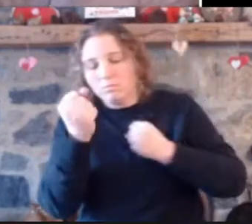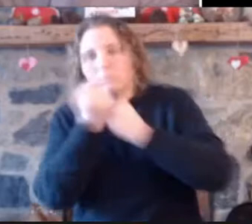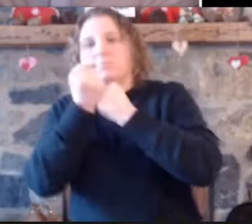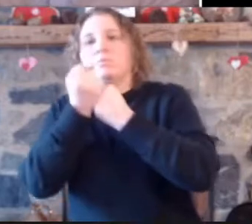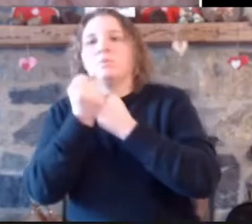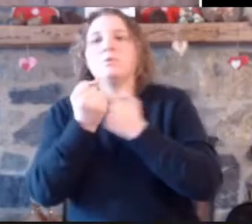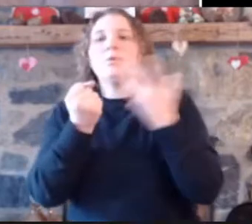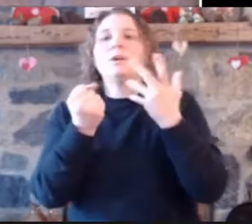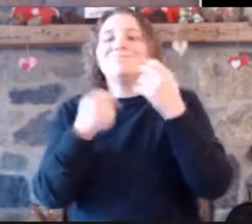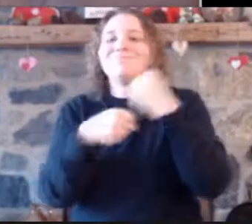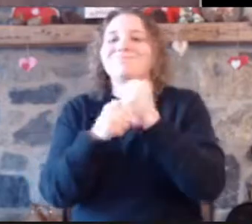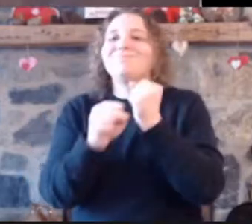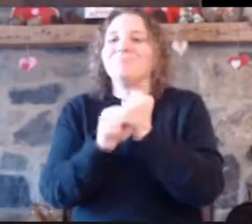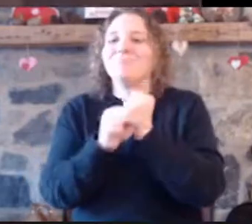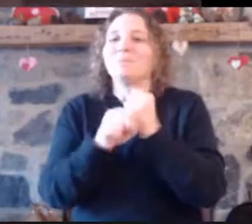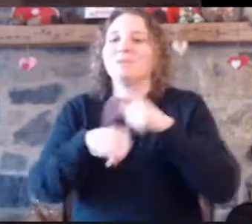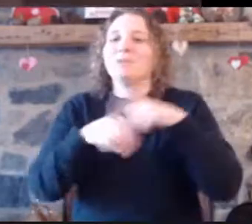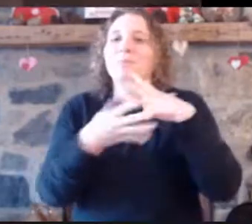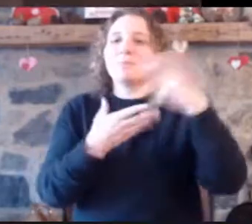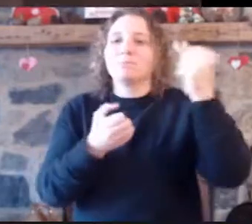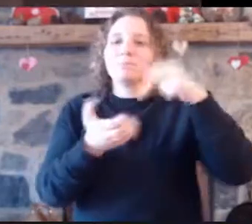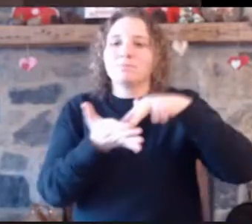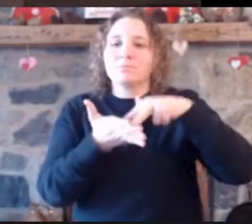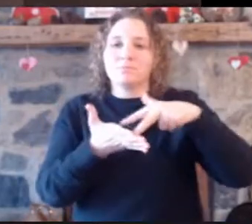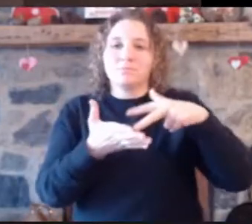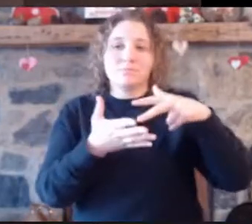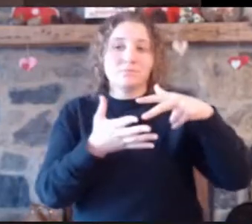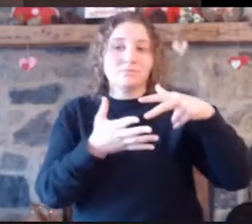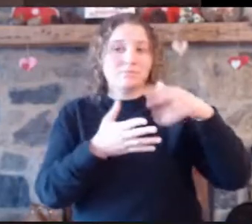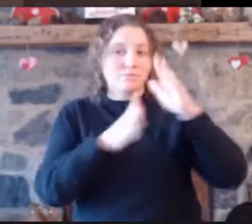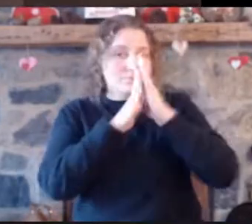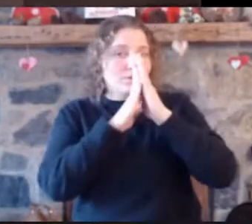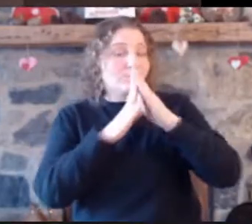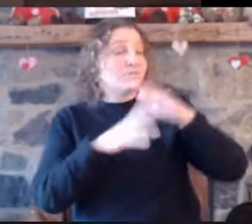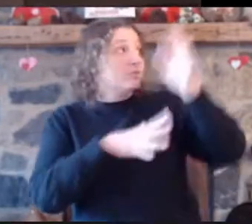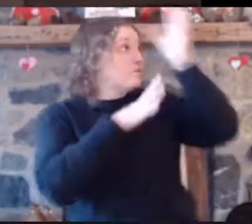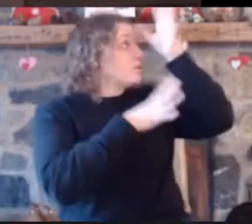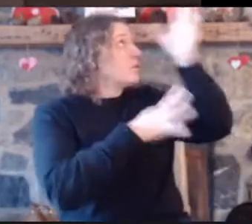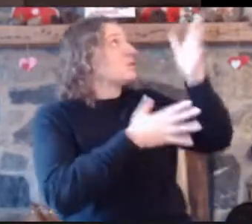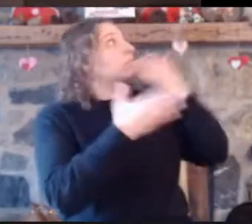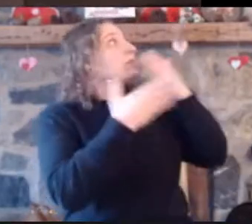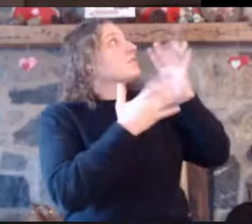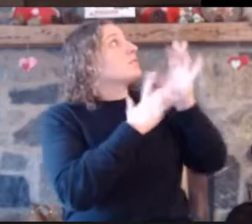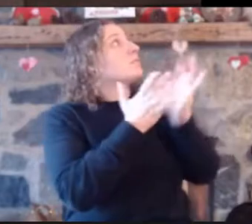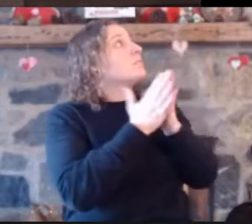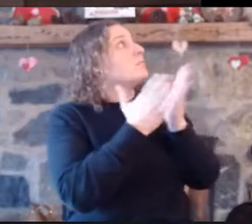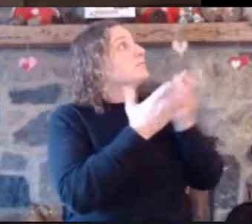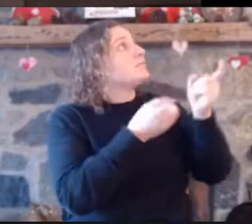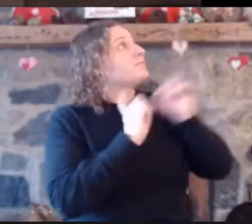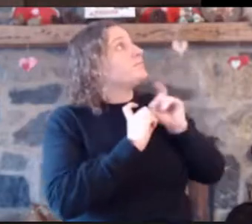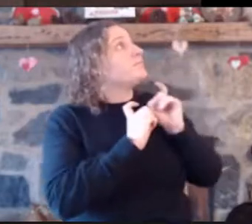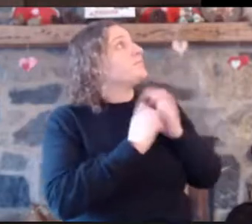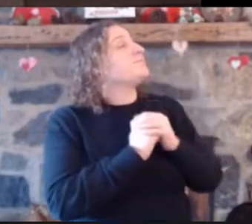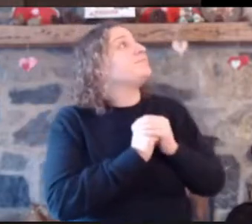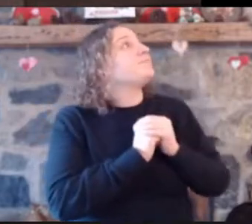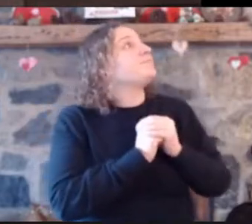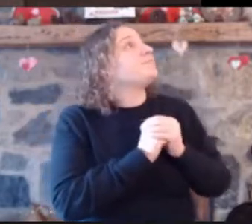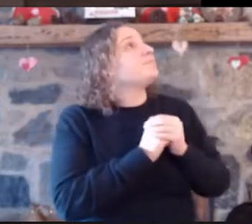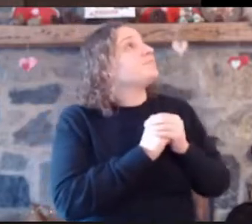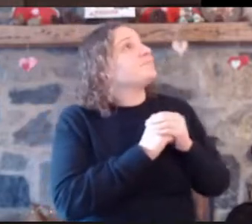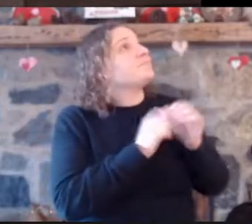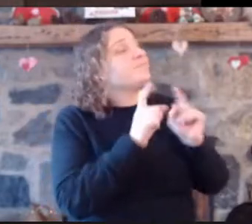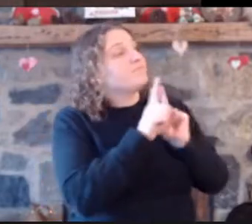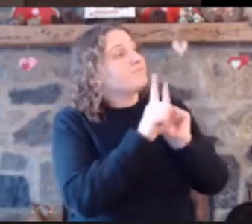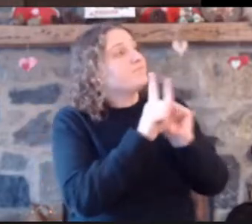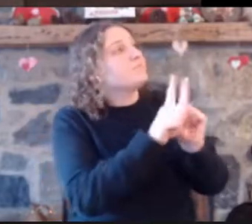side. But we're out of time. Let's stand. Let's pray. Father, thank you for your word. Go with your people, Lord, today.